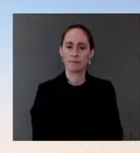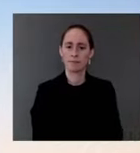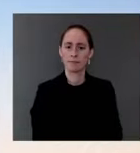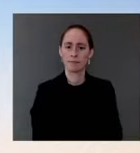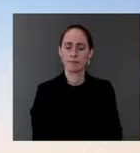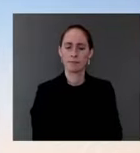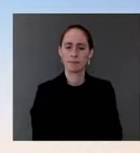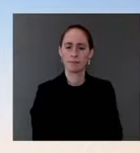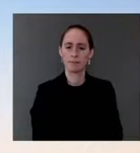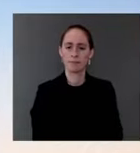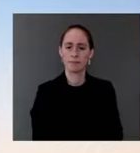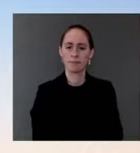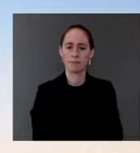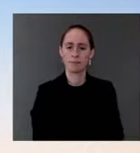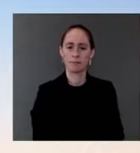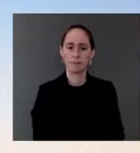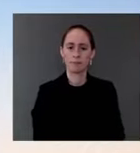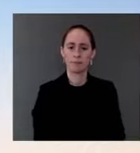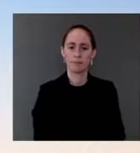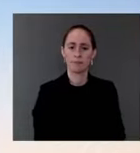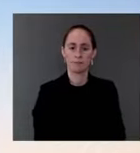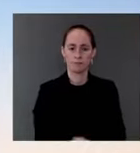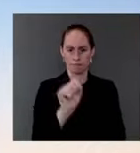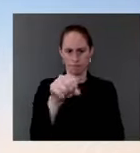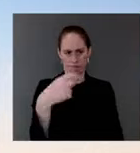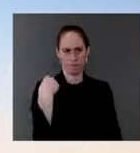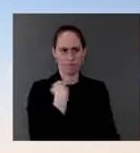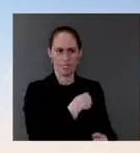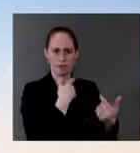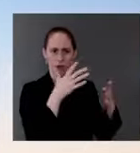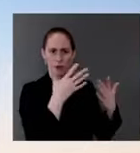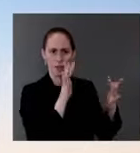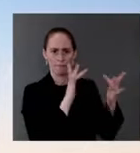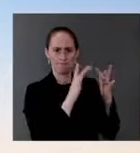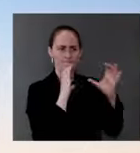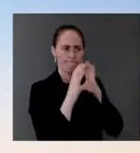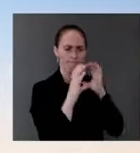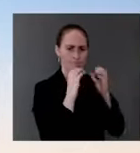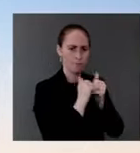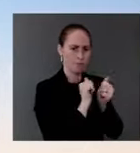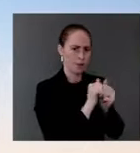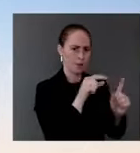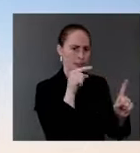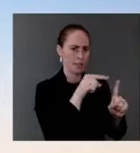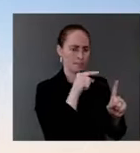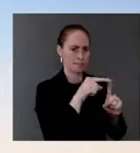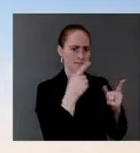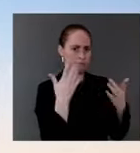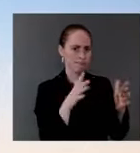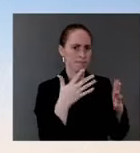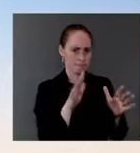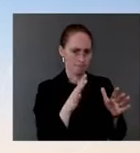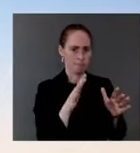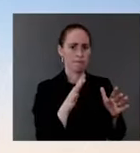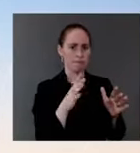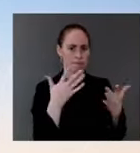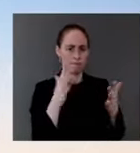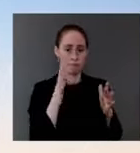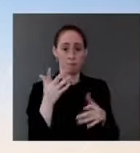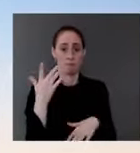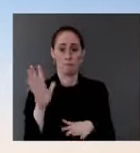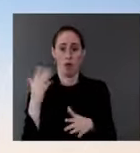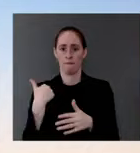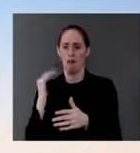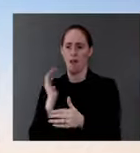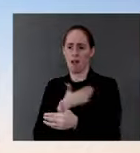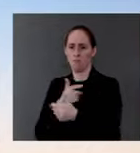also offered a meeting with Cedric Richmond and members of our senior team. I don't have anything to preview in terms of a meeting with the president,